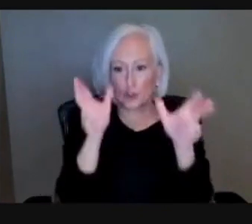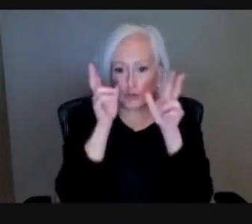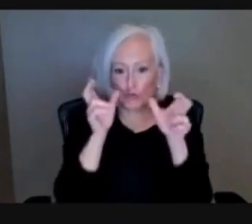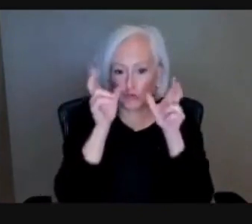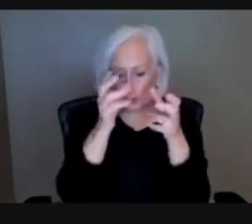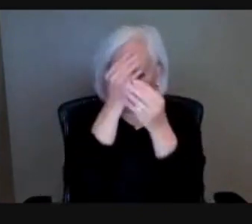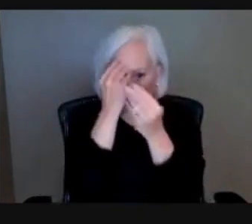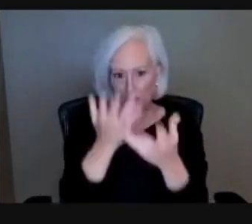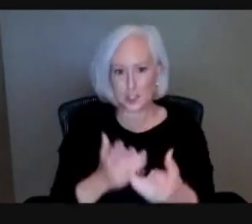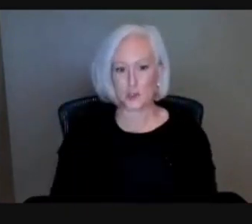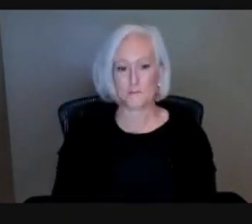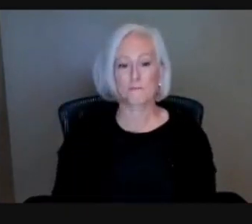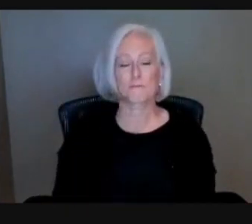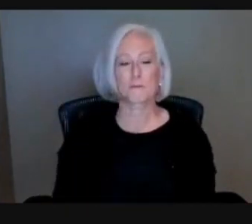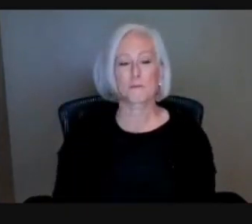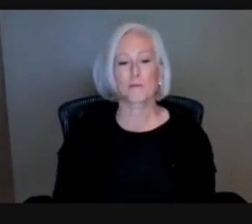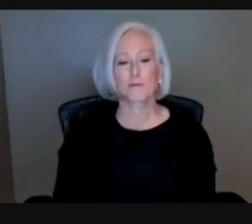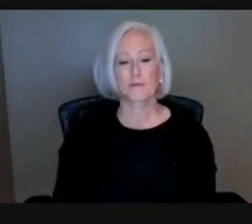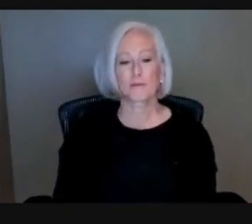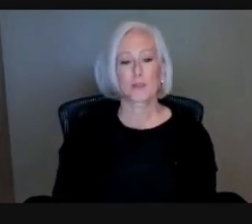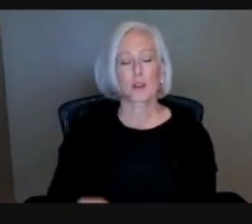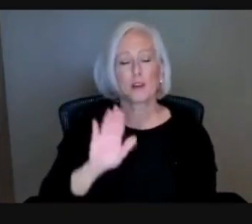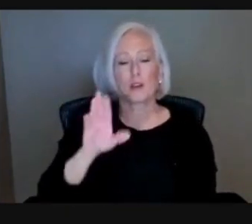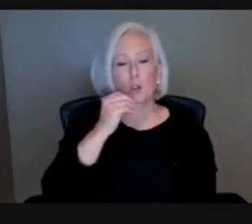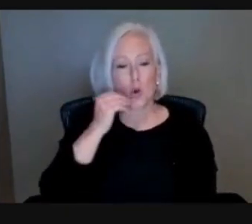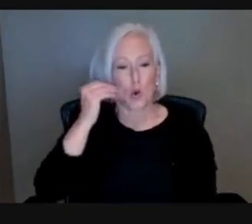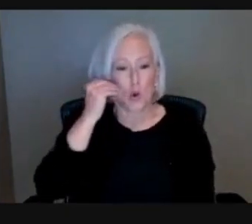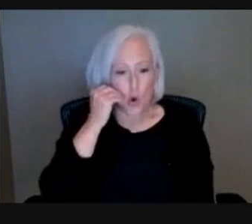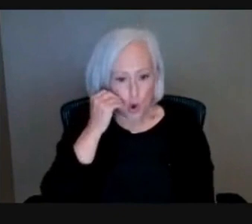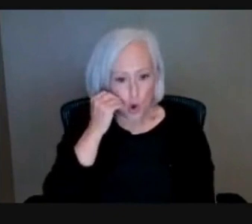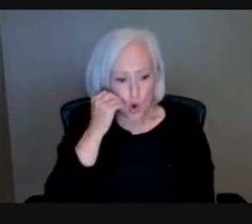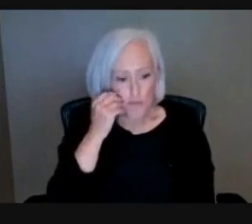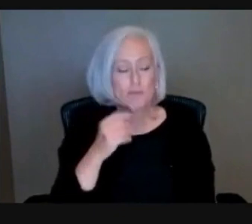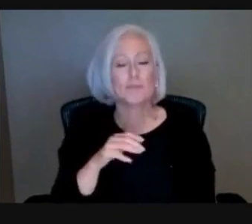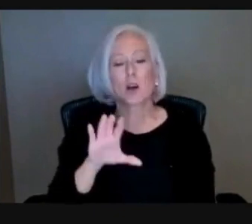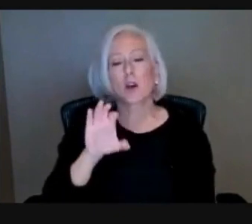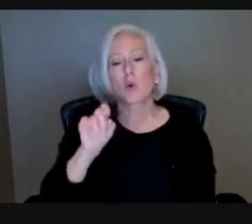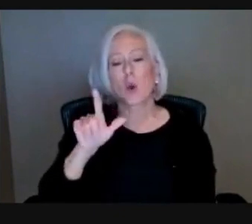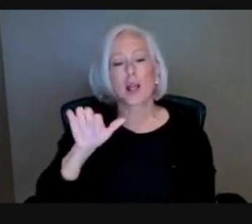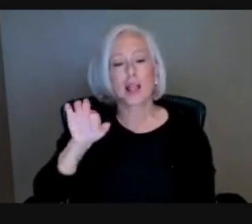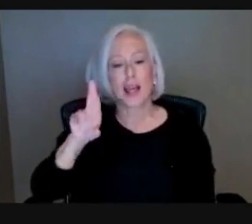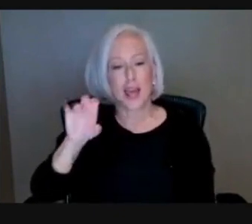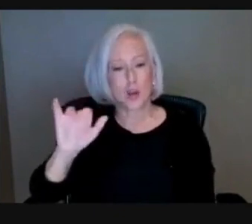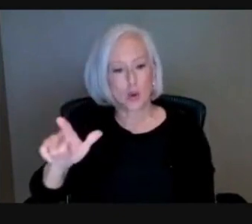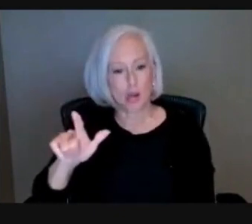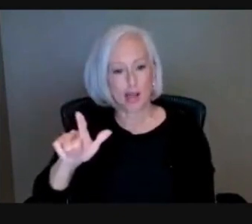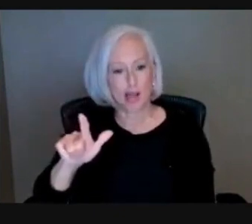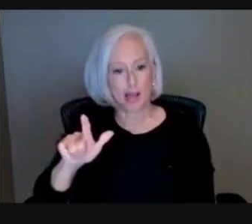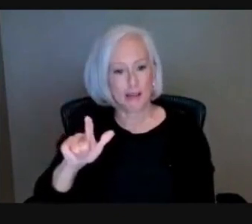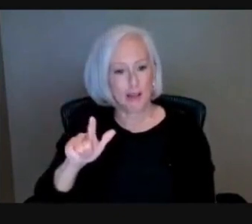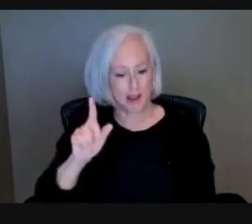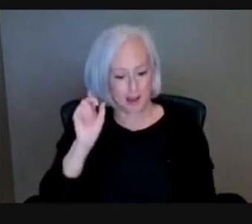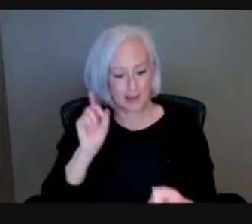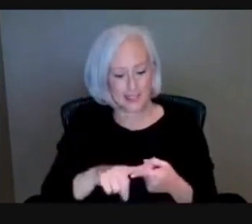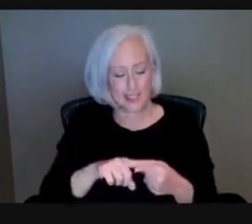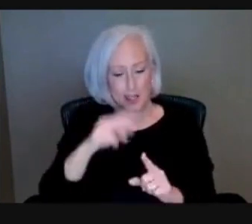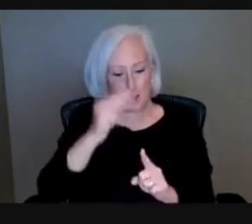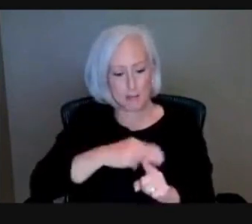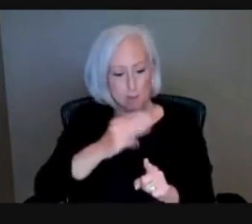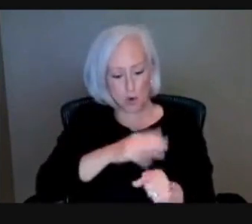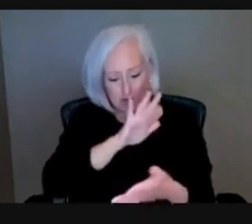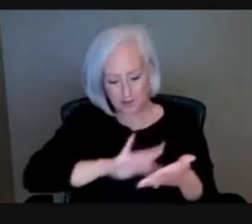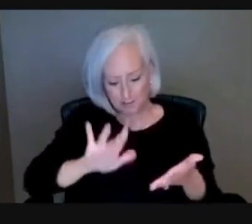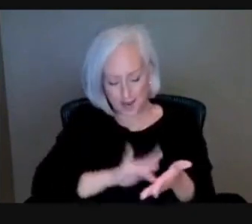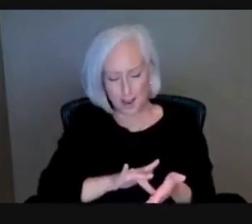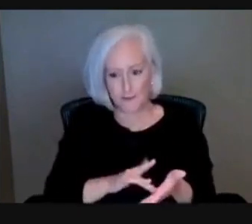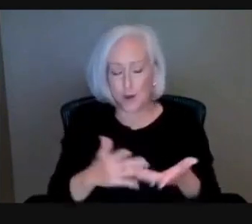that. Your home serves as collateral for the loan until the mortgage is paid off. What the heck does that even mean? Basically,